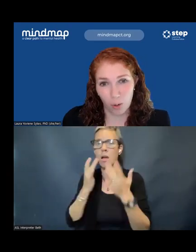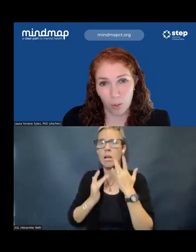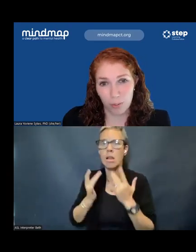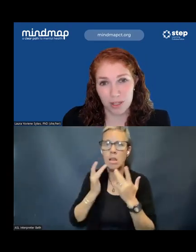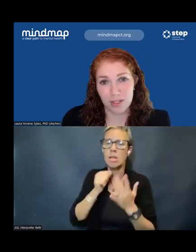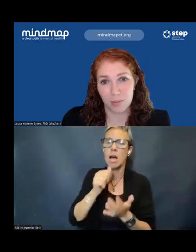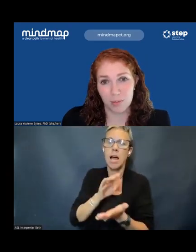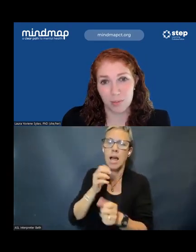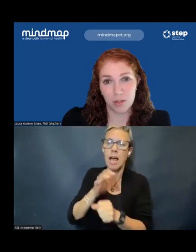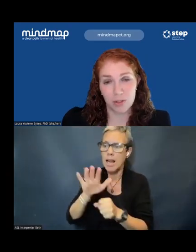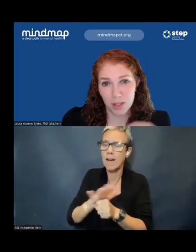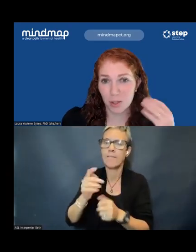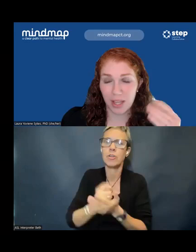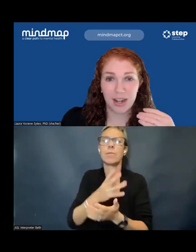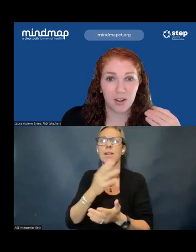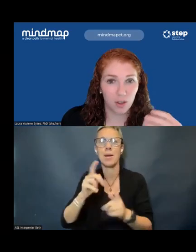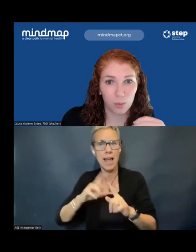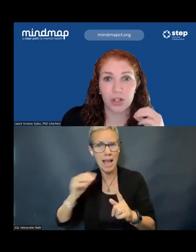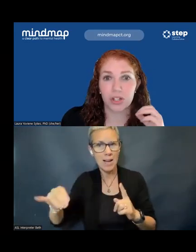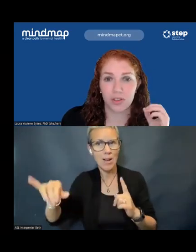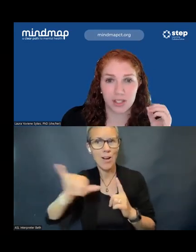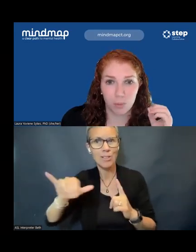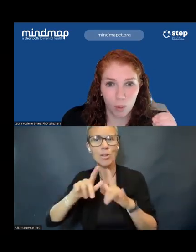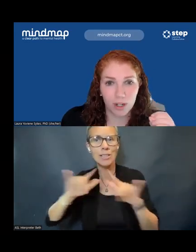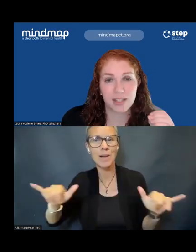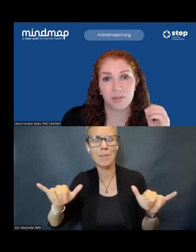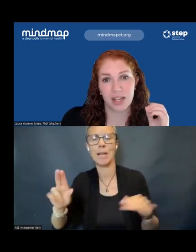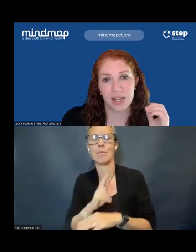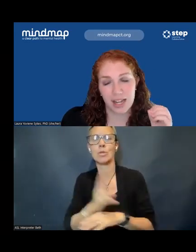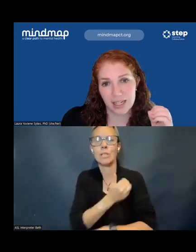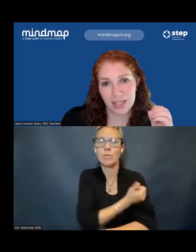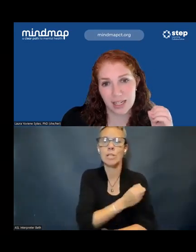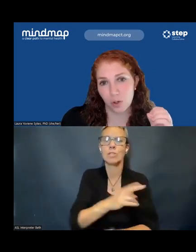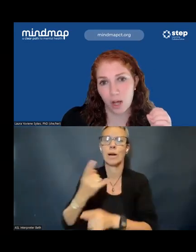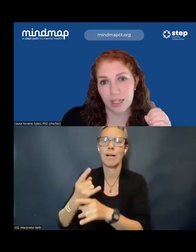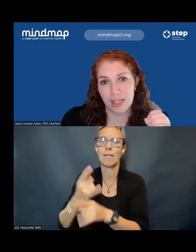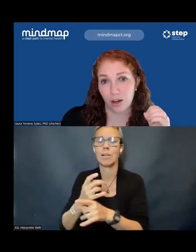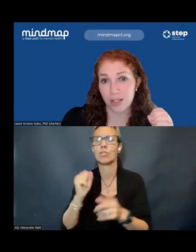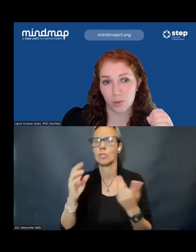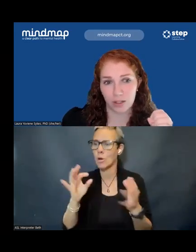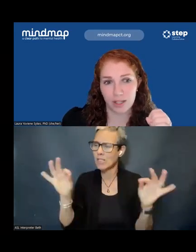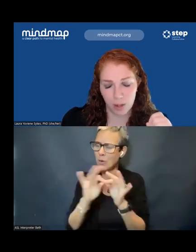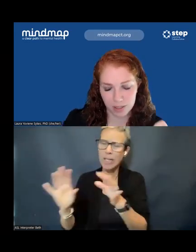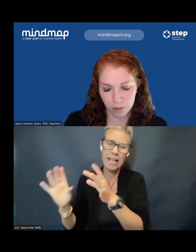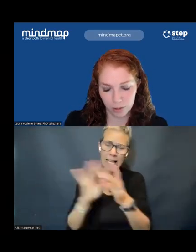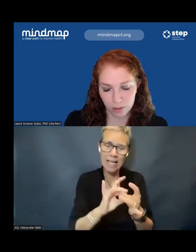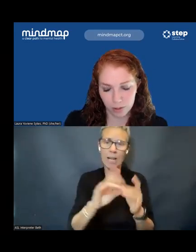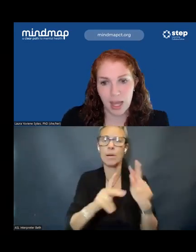having comorbid substance use. So again, another push for this importance of connecting people to quality care as quickly as